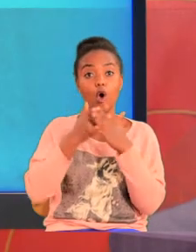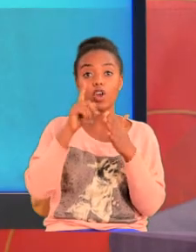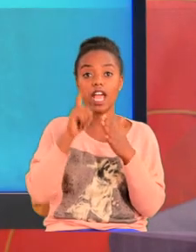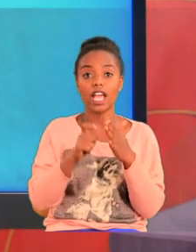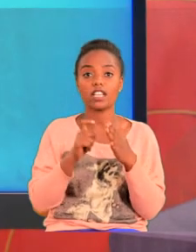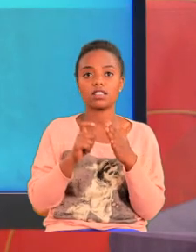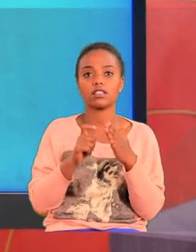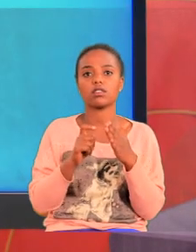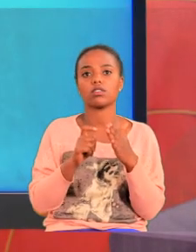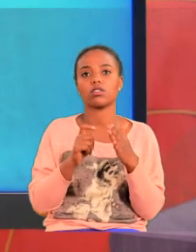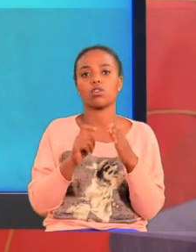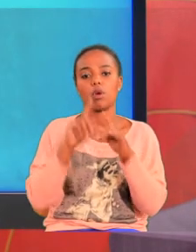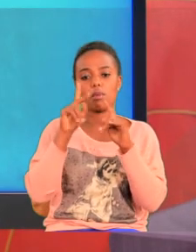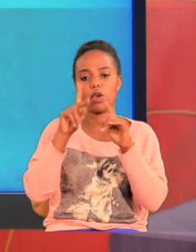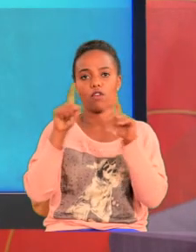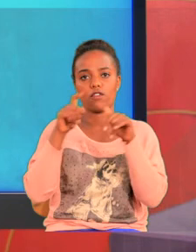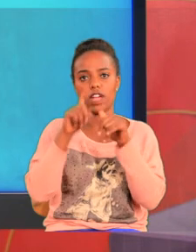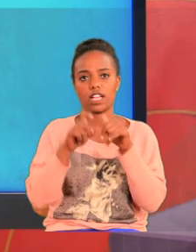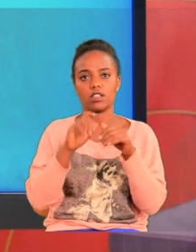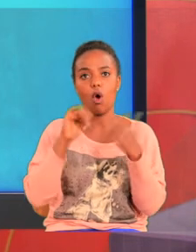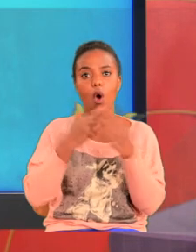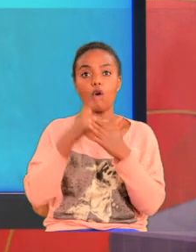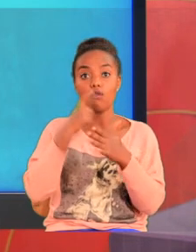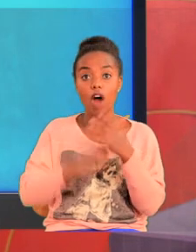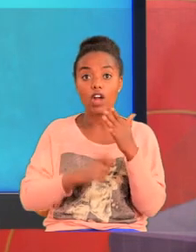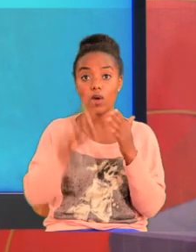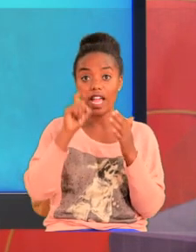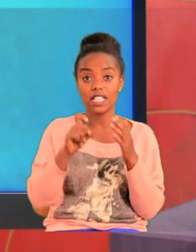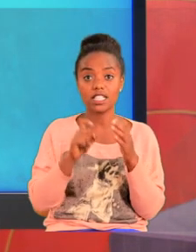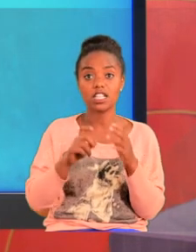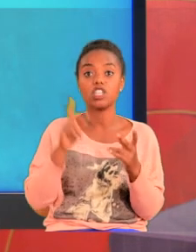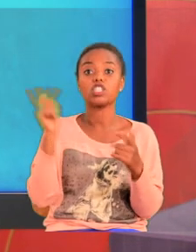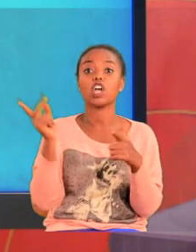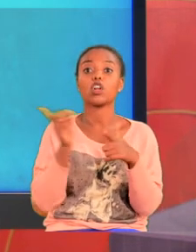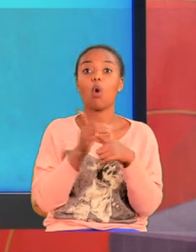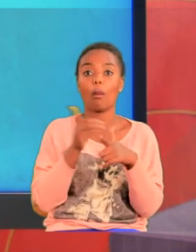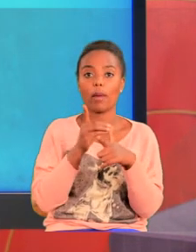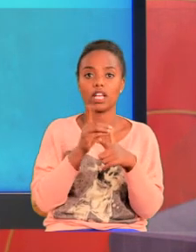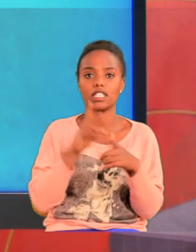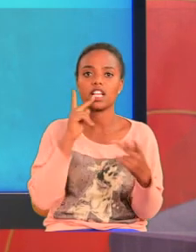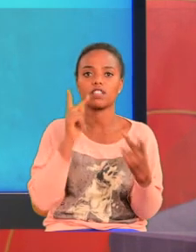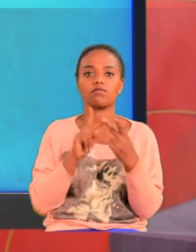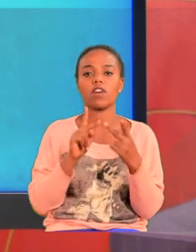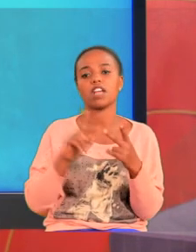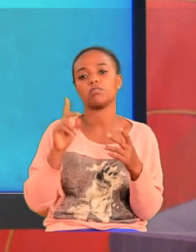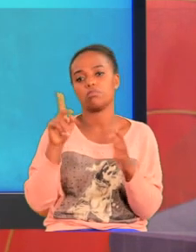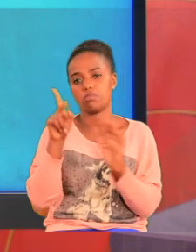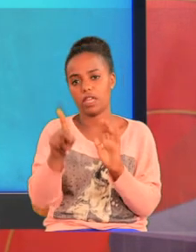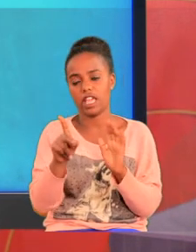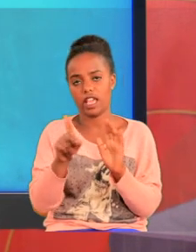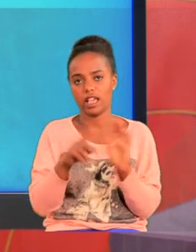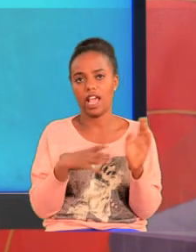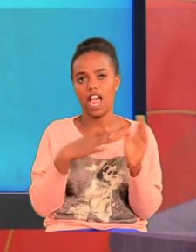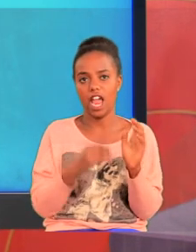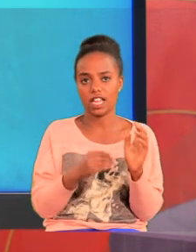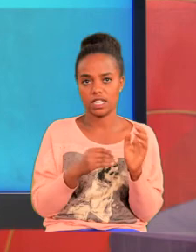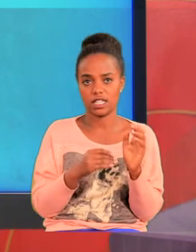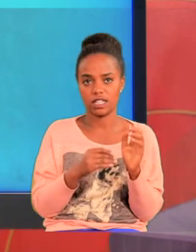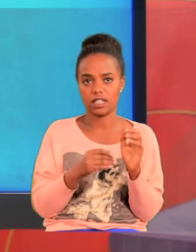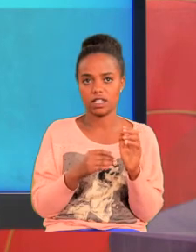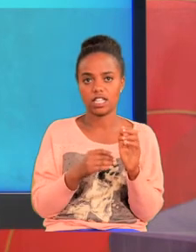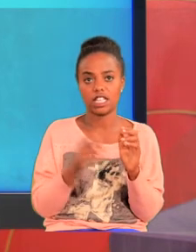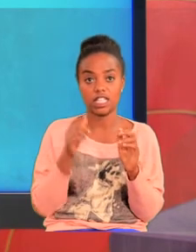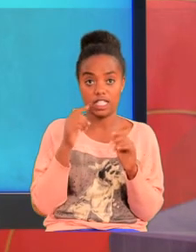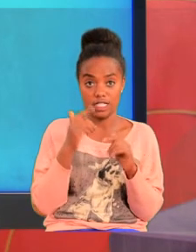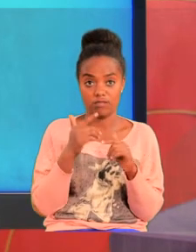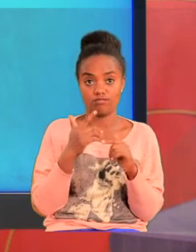x, this means all values of x in the domain satisfies the property P. And